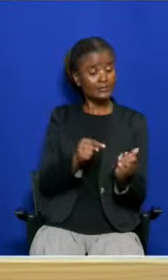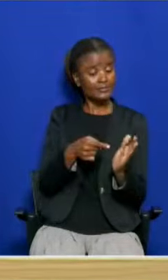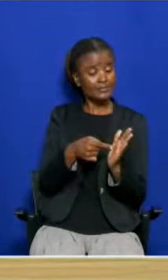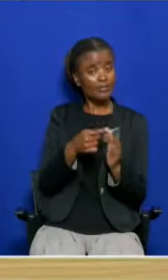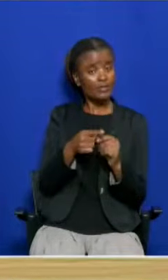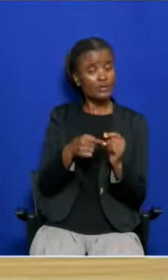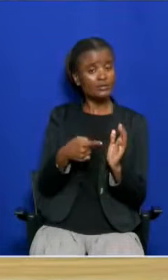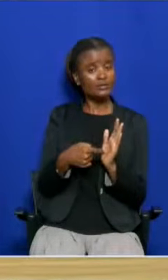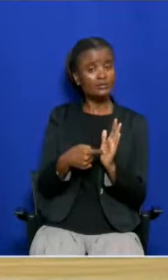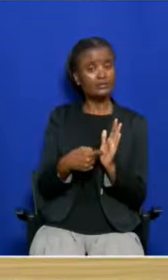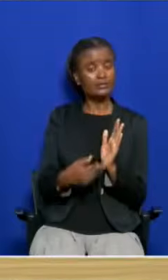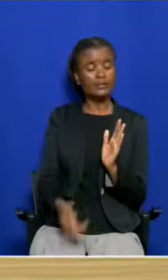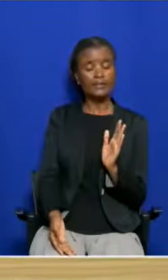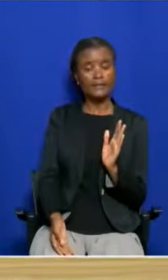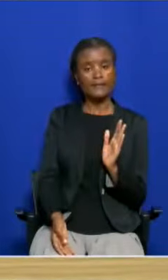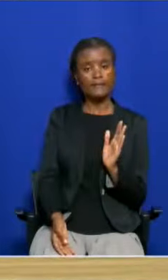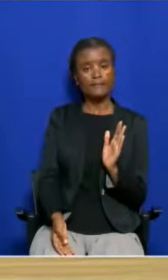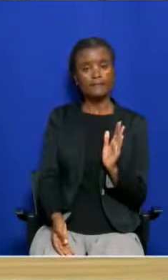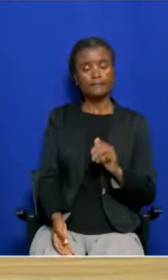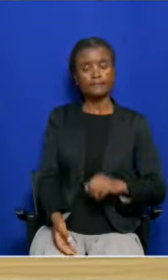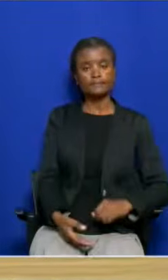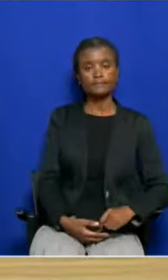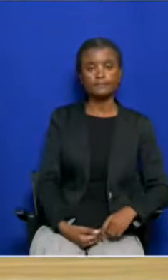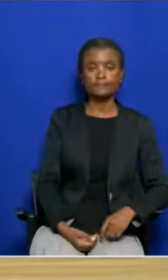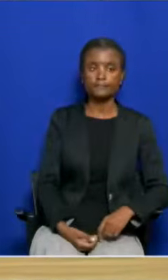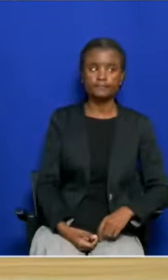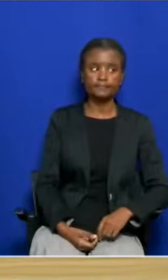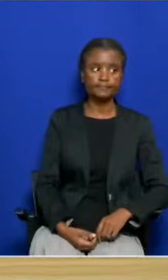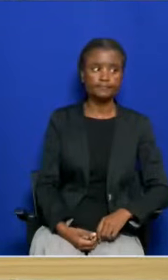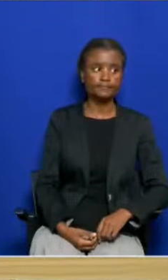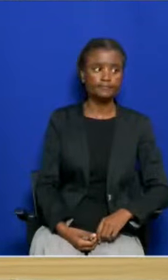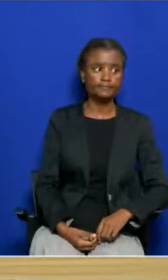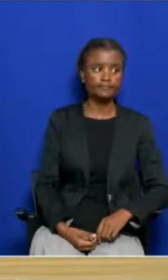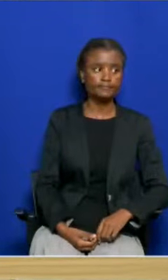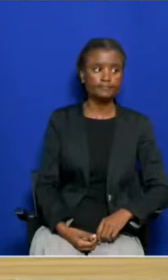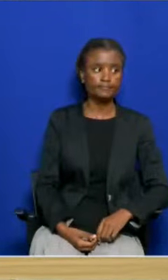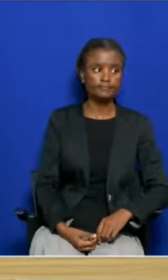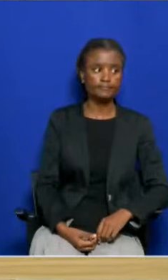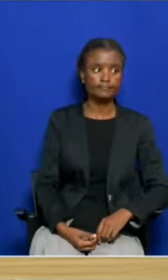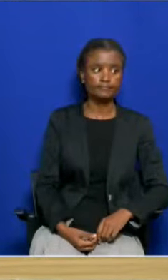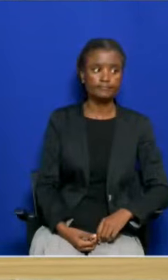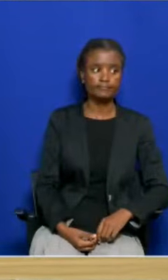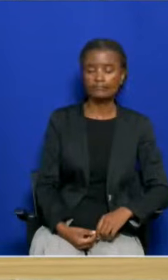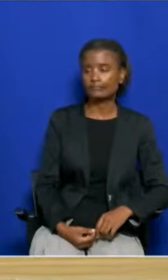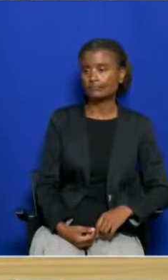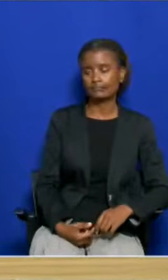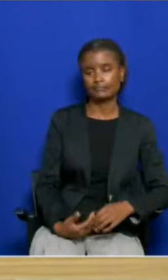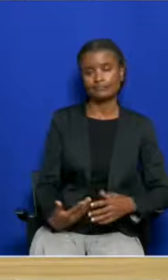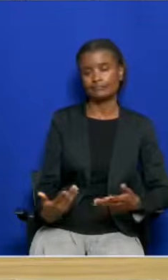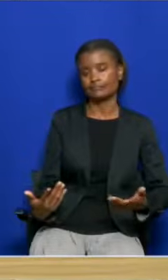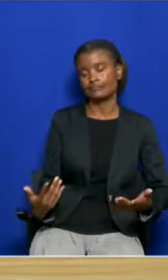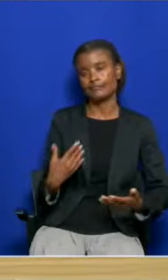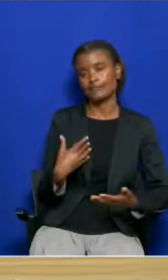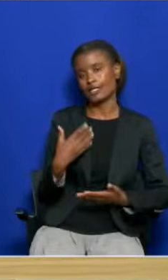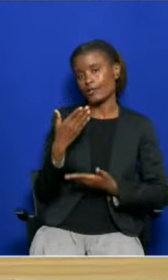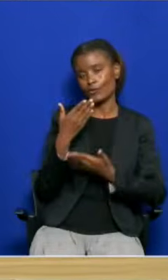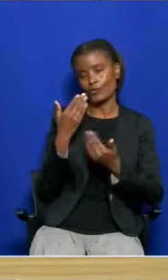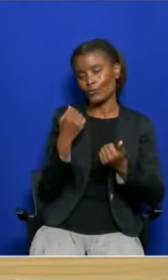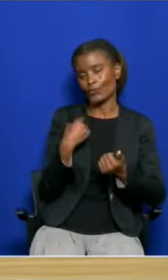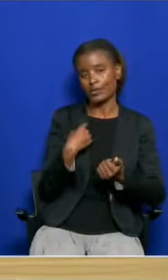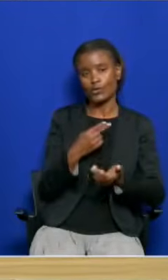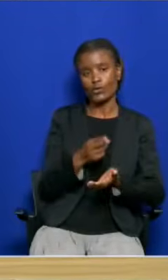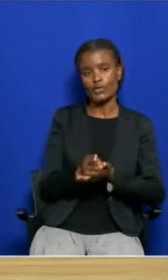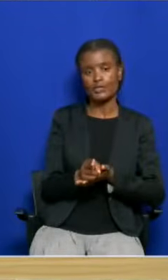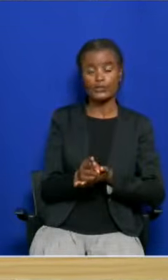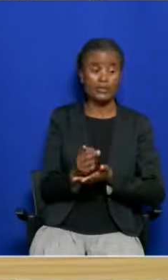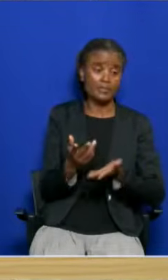I think, I don't know, to be honest with you. He wanted me to have it or to have a knowledge